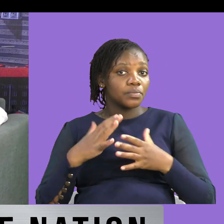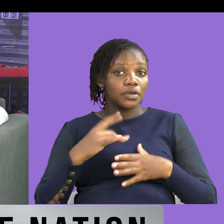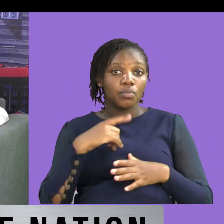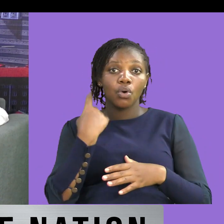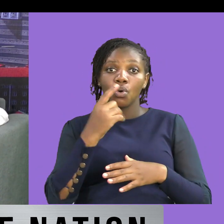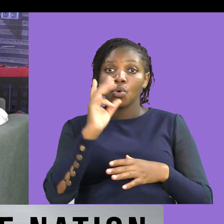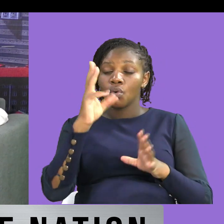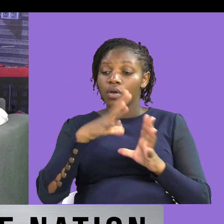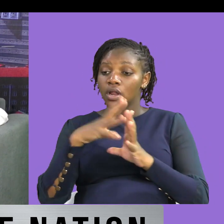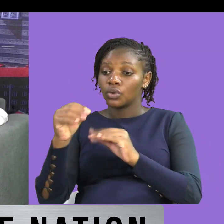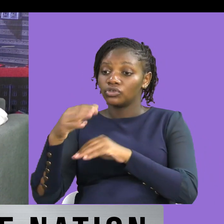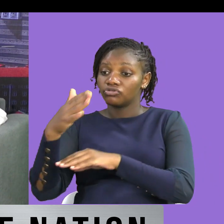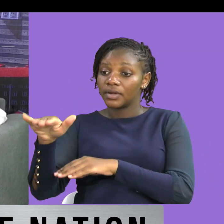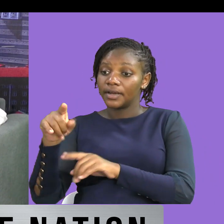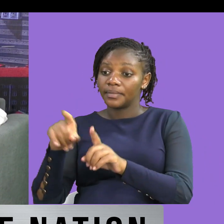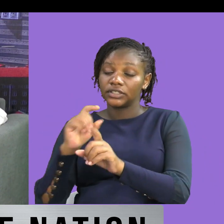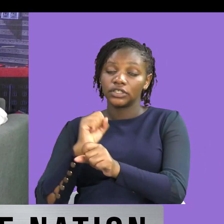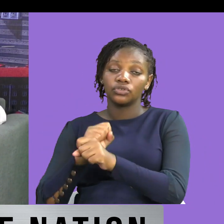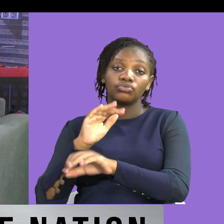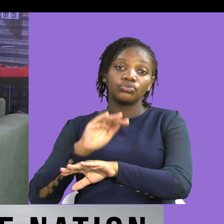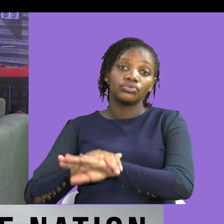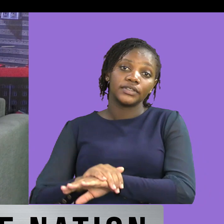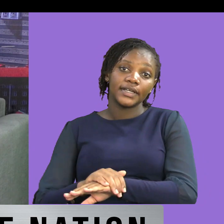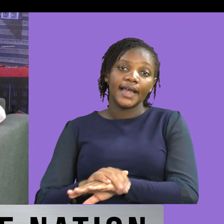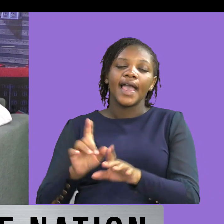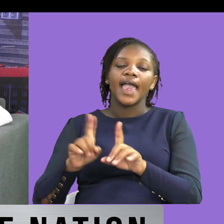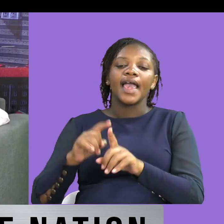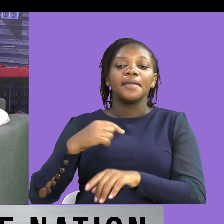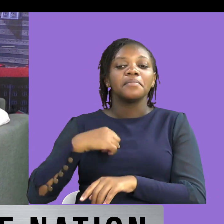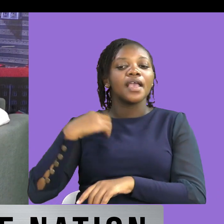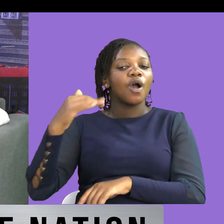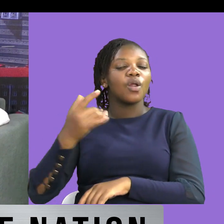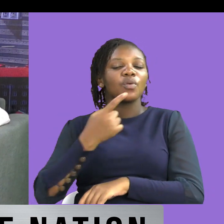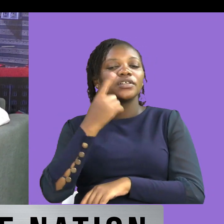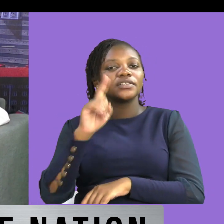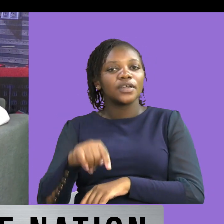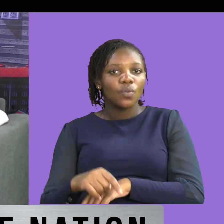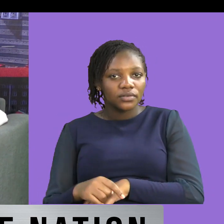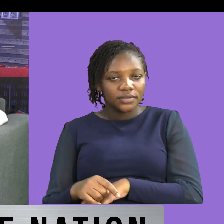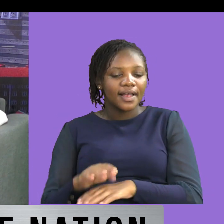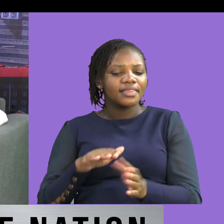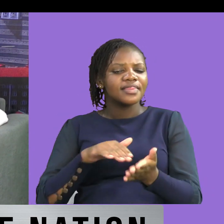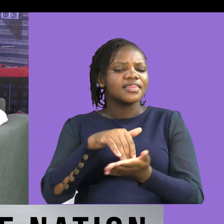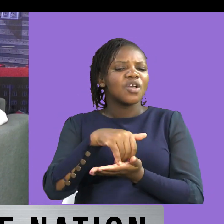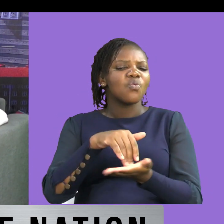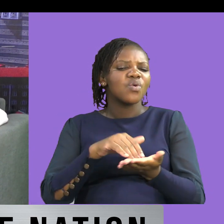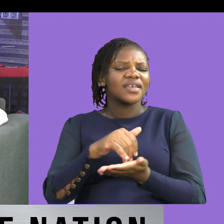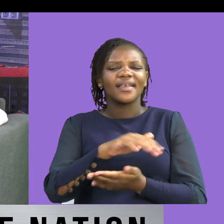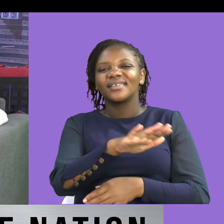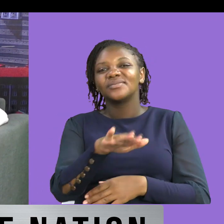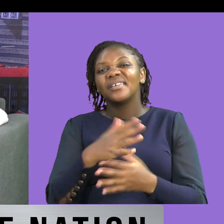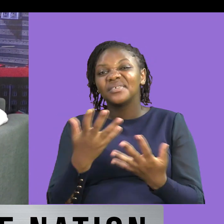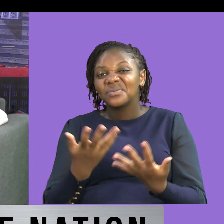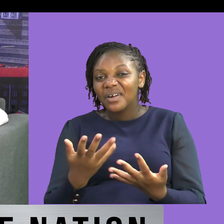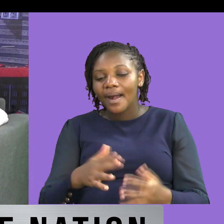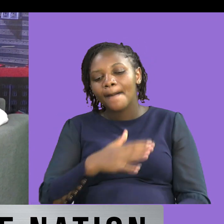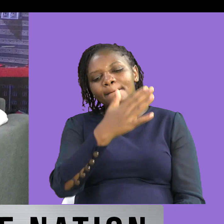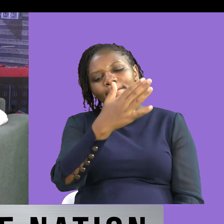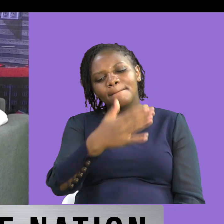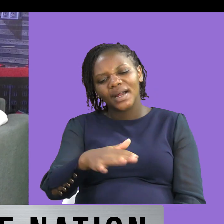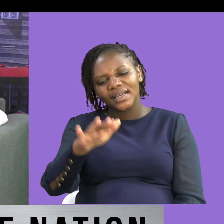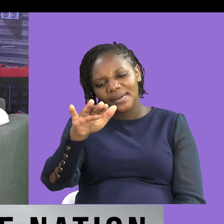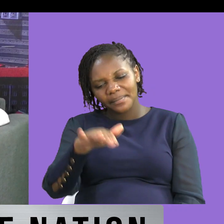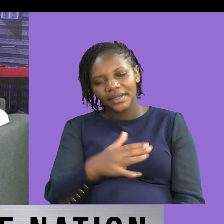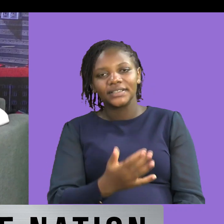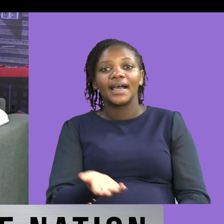good work there, and I've always said, Jonah, the weakest link in this country is the parliament. Is a parliament, and is a parliament